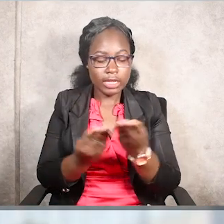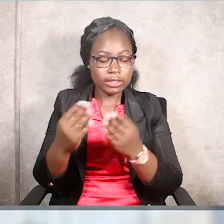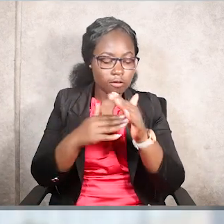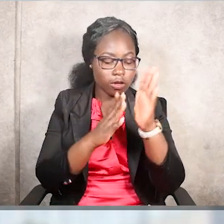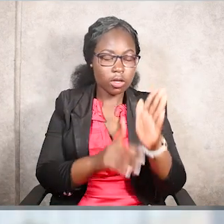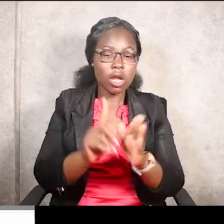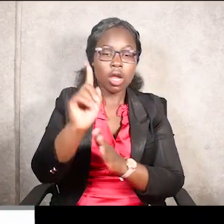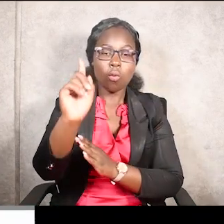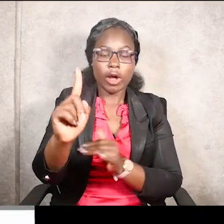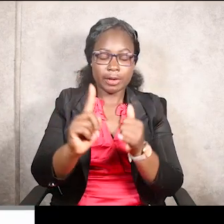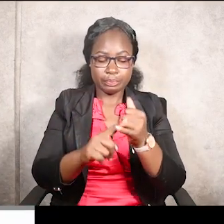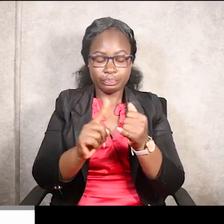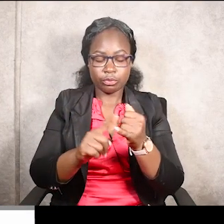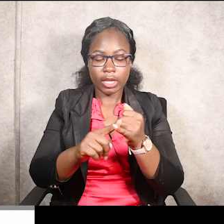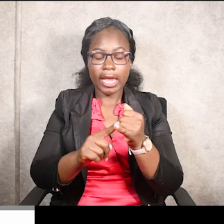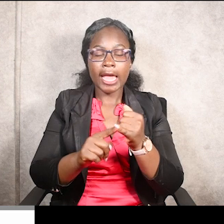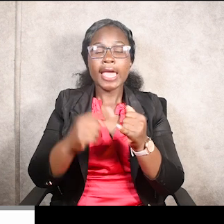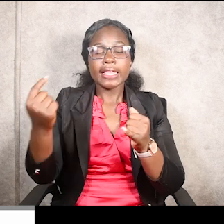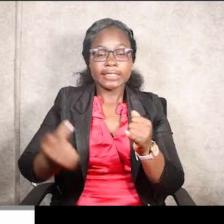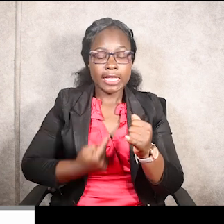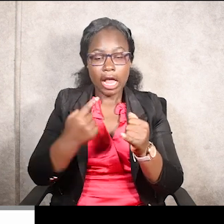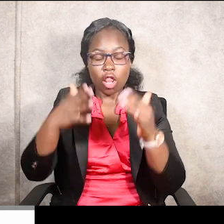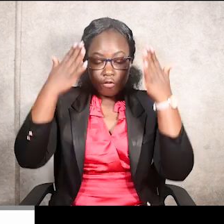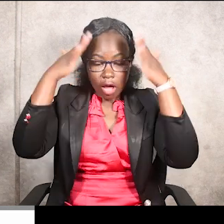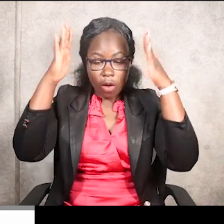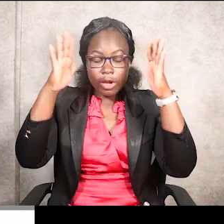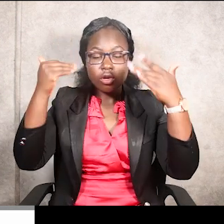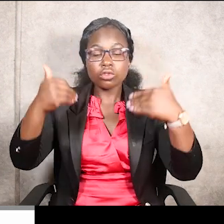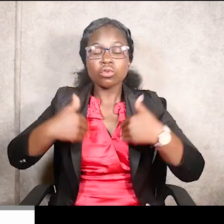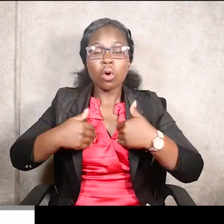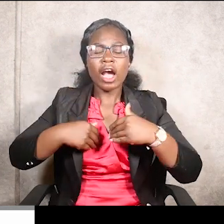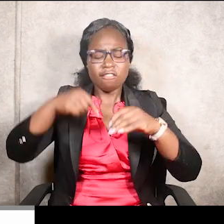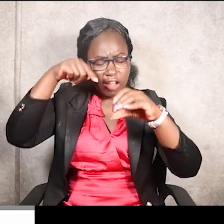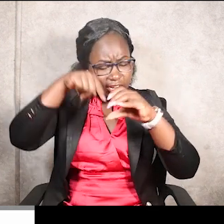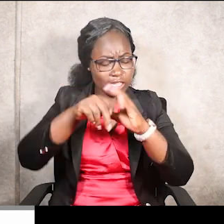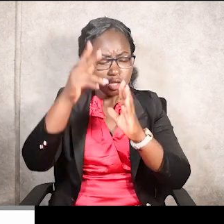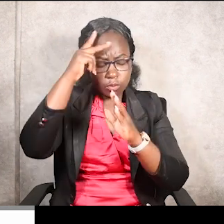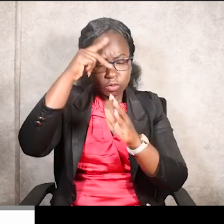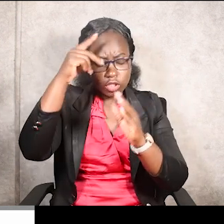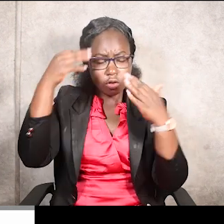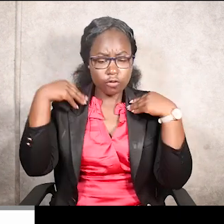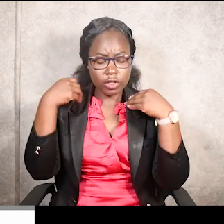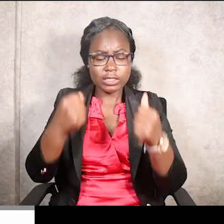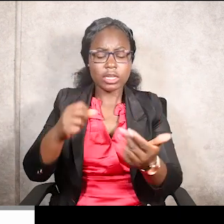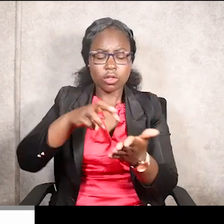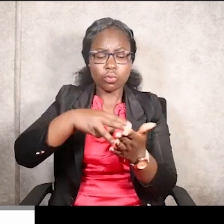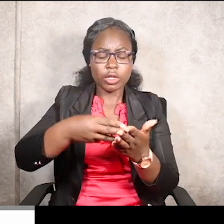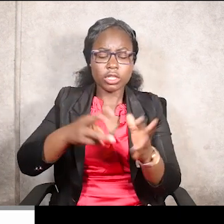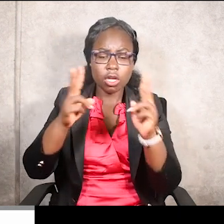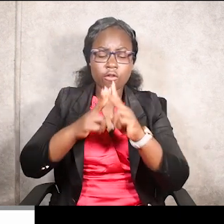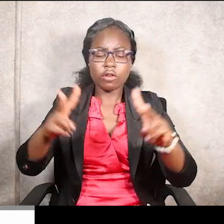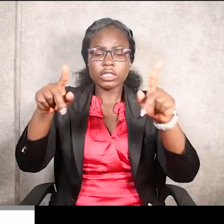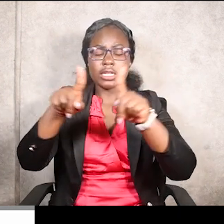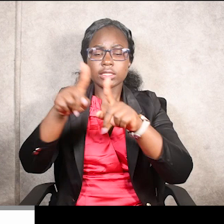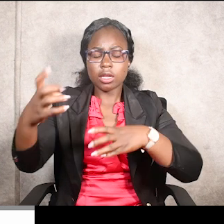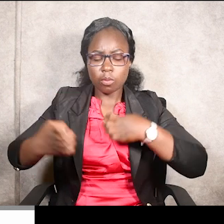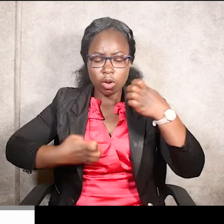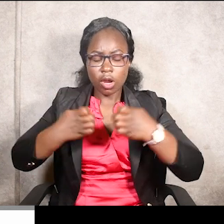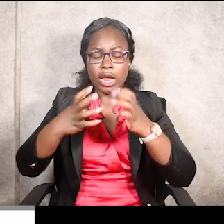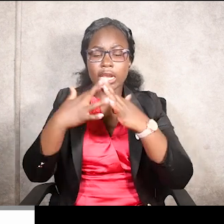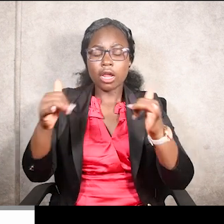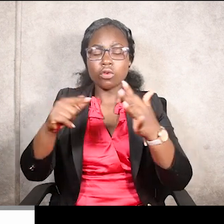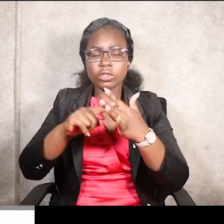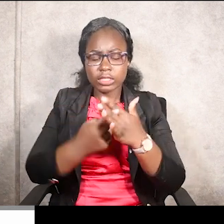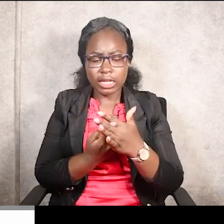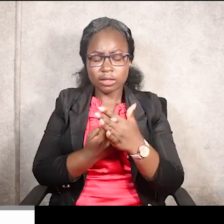is self-awareness. You need to have a deep knowledge of your strengths, weaknesses, values, and emotions. So start by